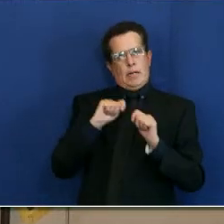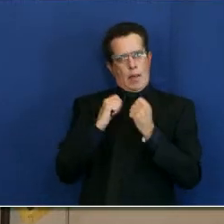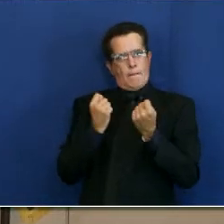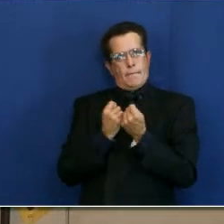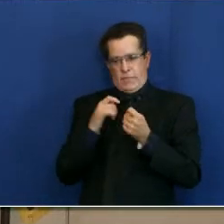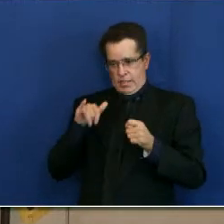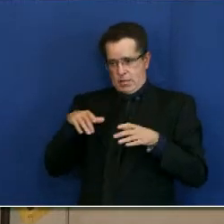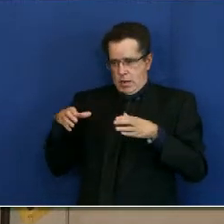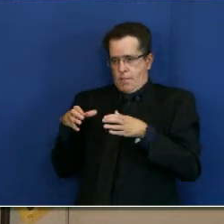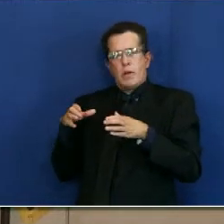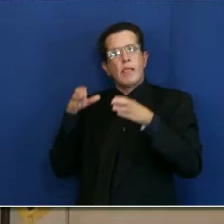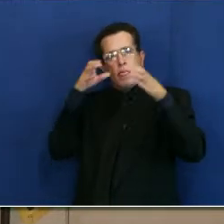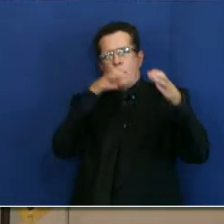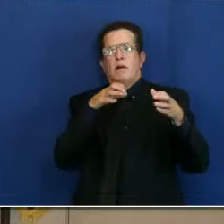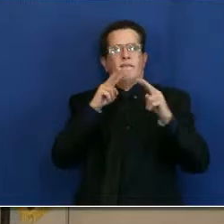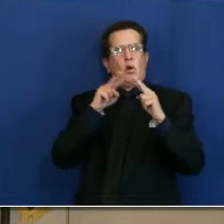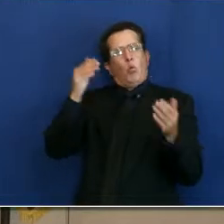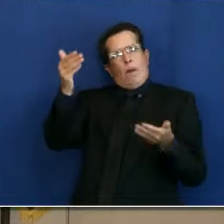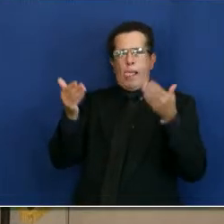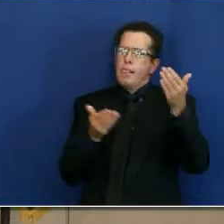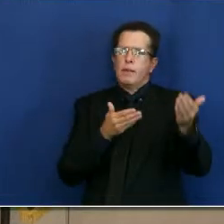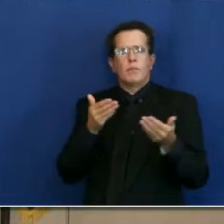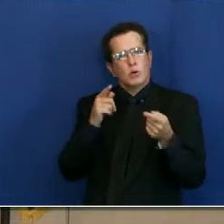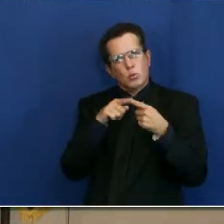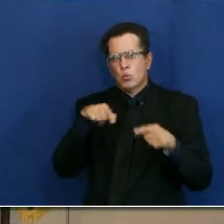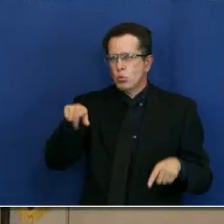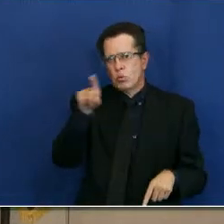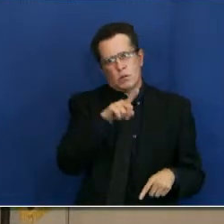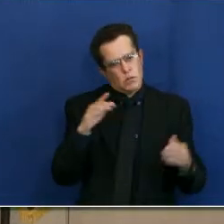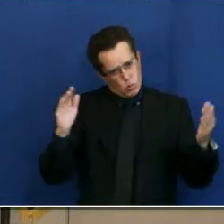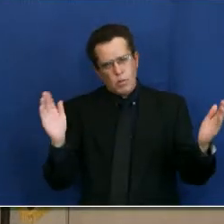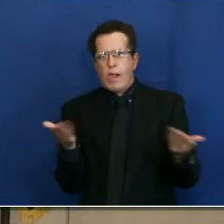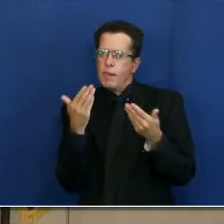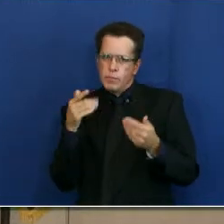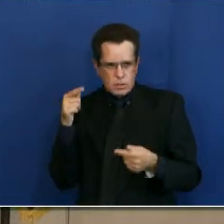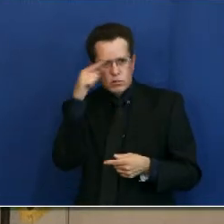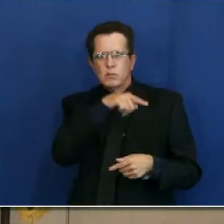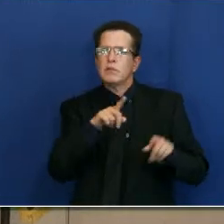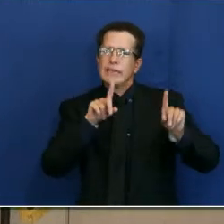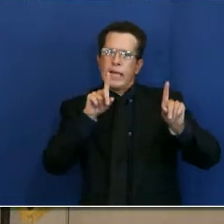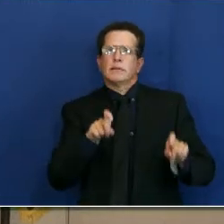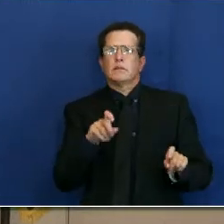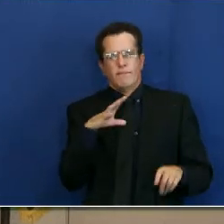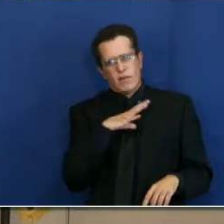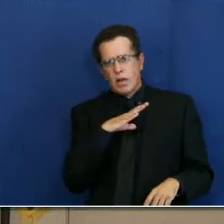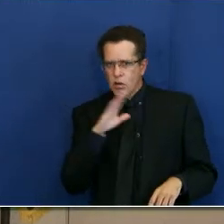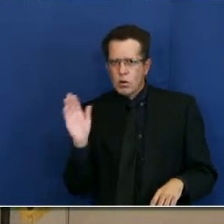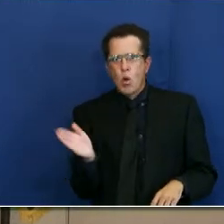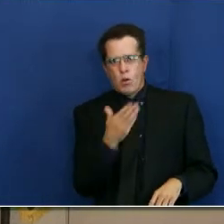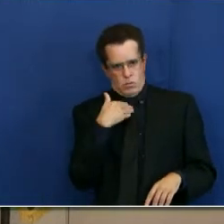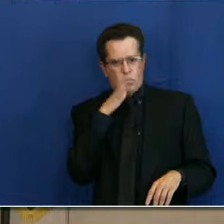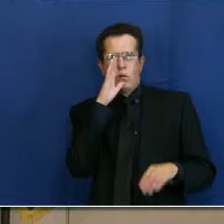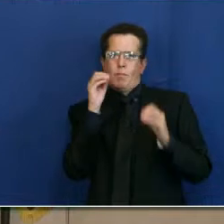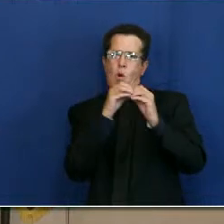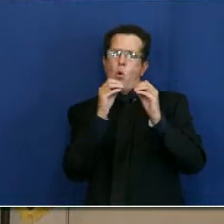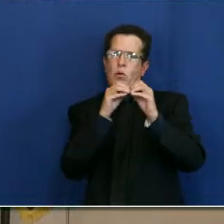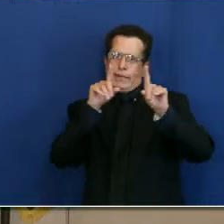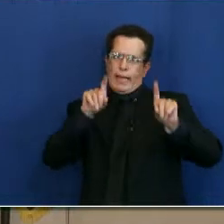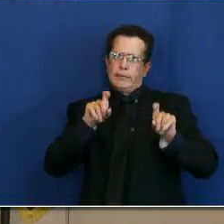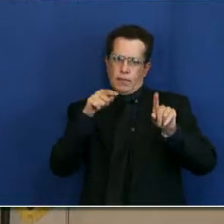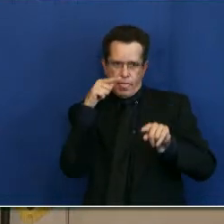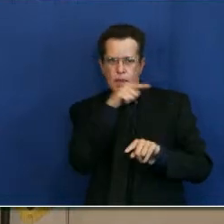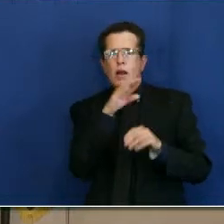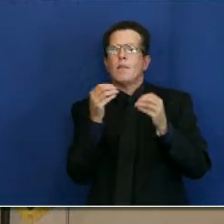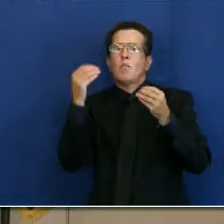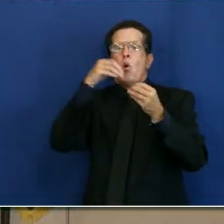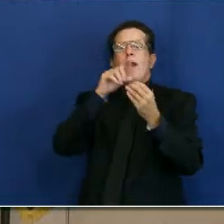there, that's engaging and welcoming. So we're going to see those numbers rise. As the chairman said, we're expanding the hours. But I think